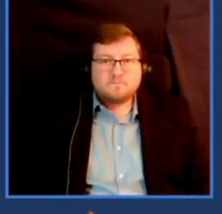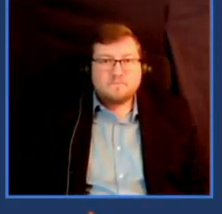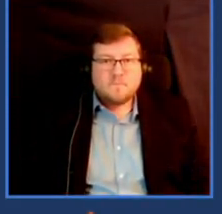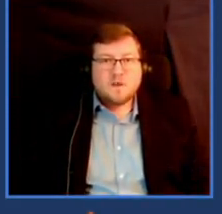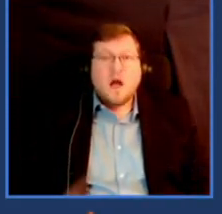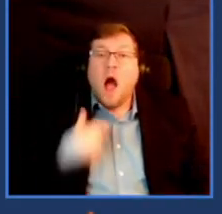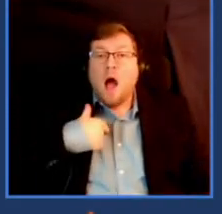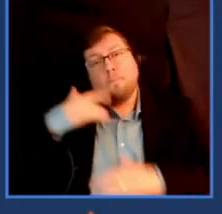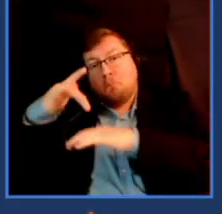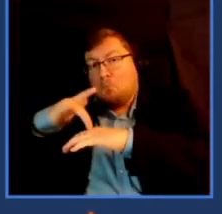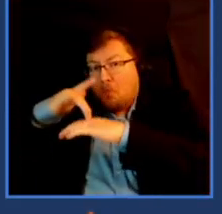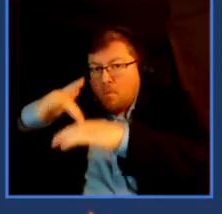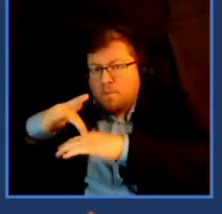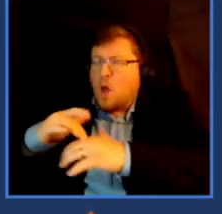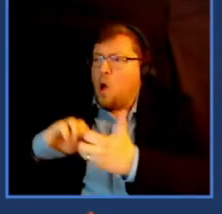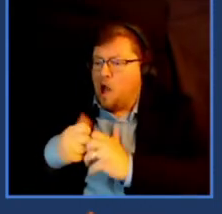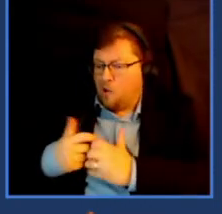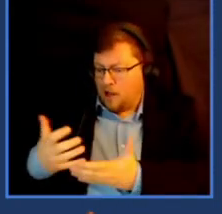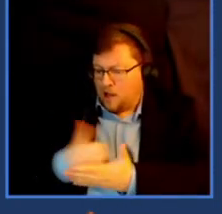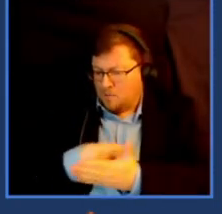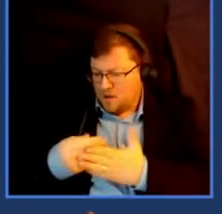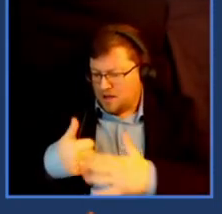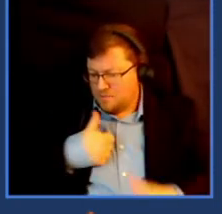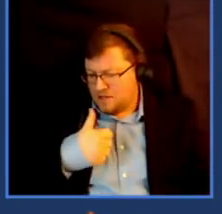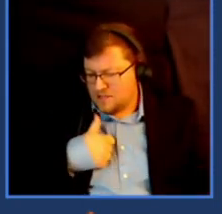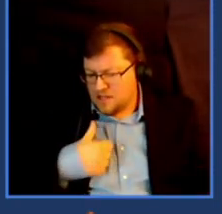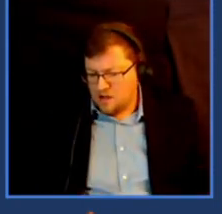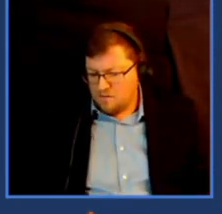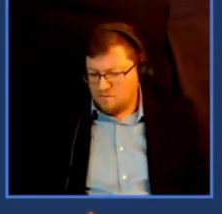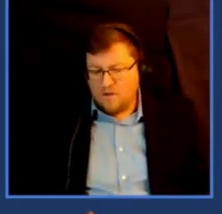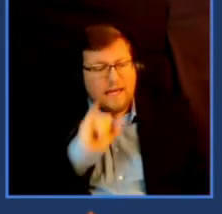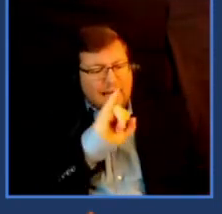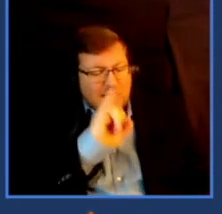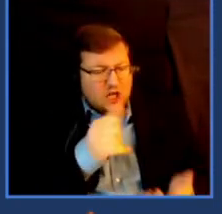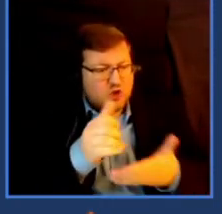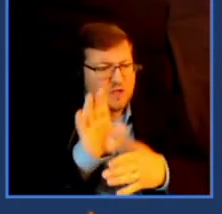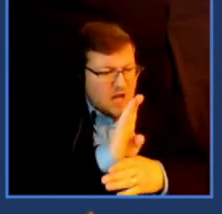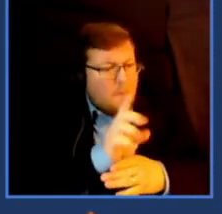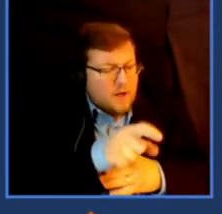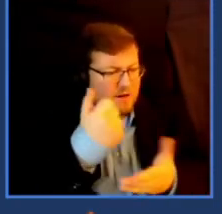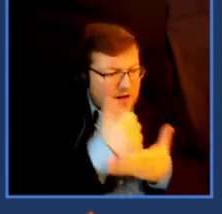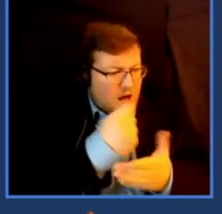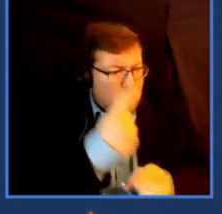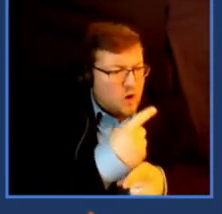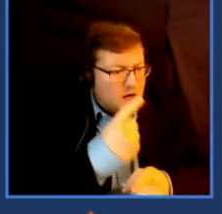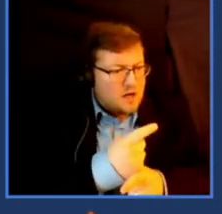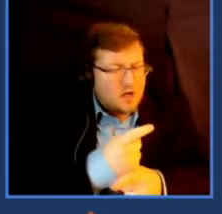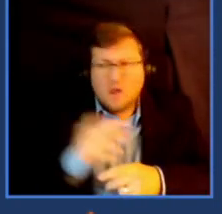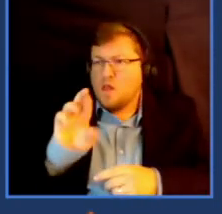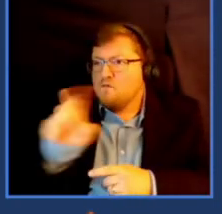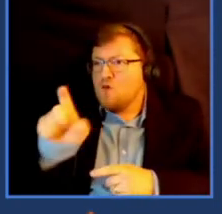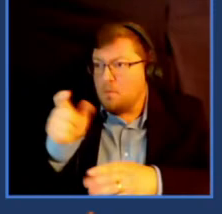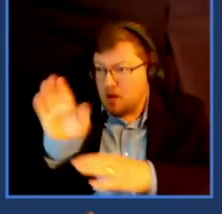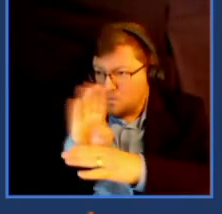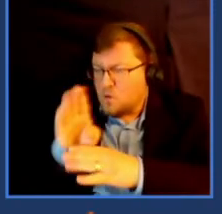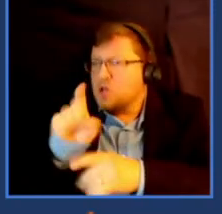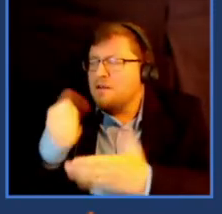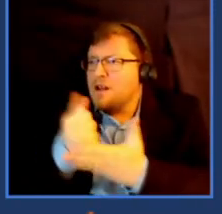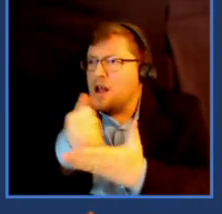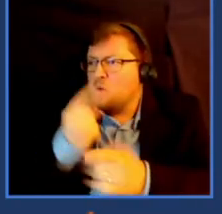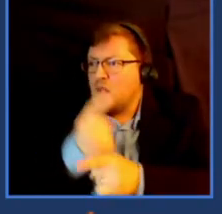be thinking about how I can best represent the insurance companies and how I can best represent the pharmaceutical companies. They have